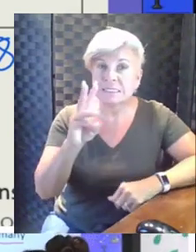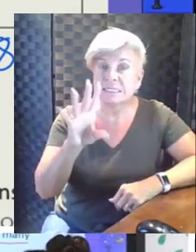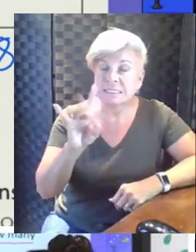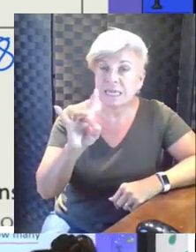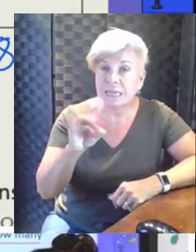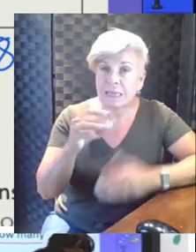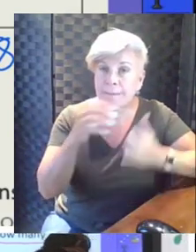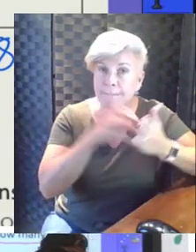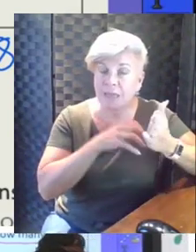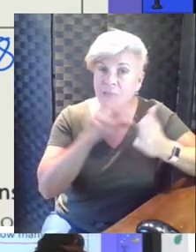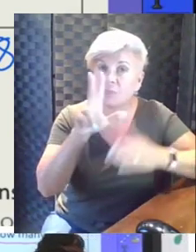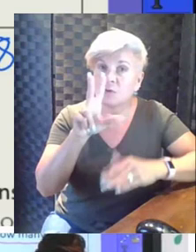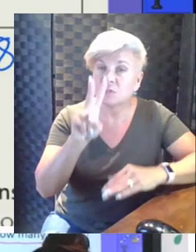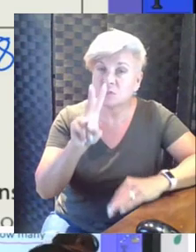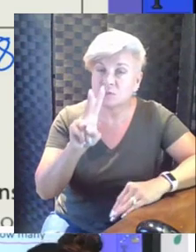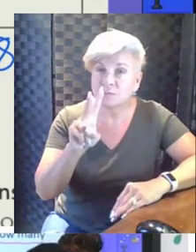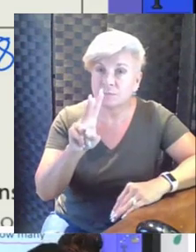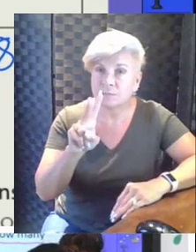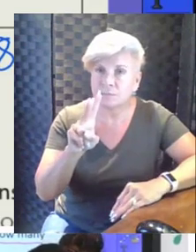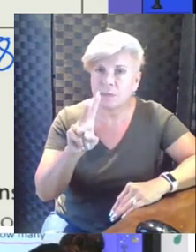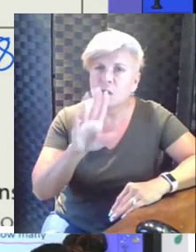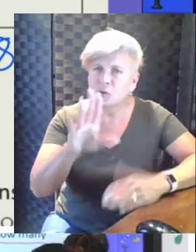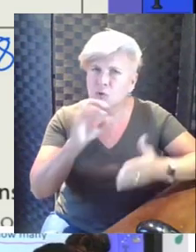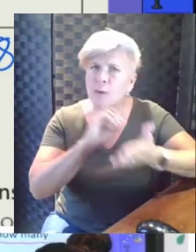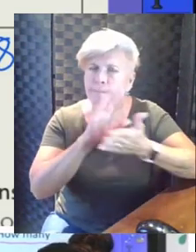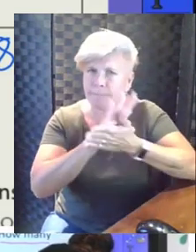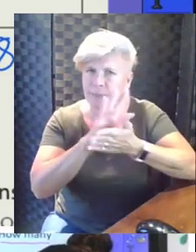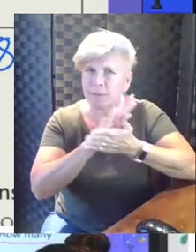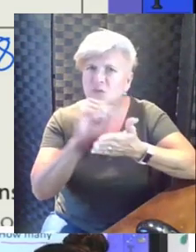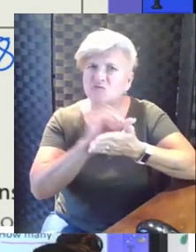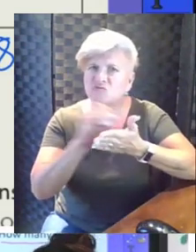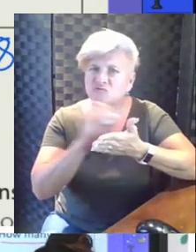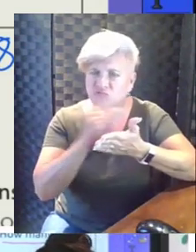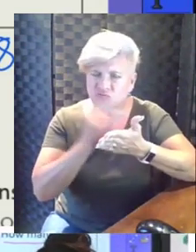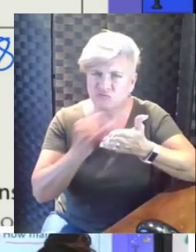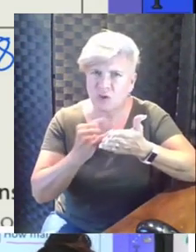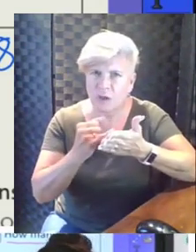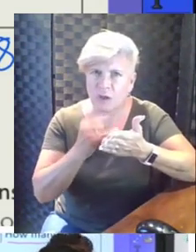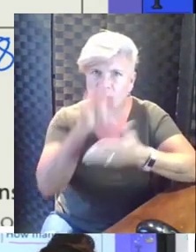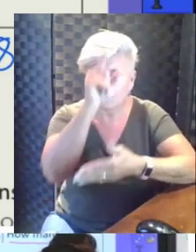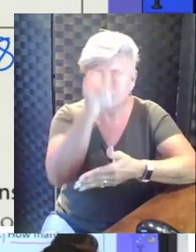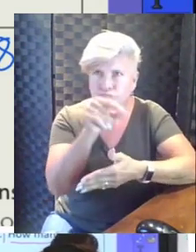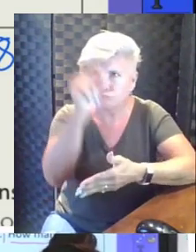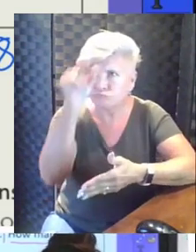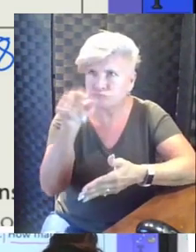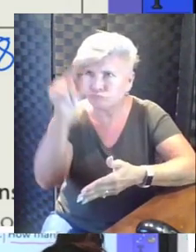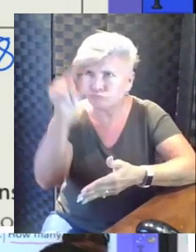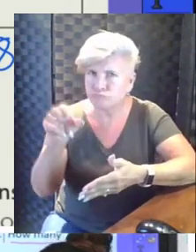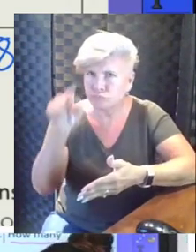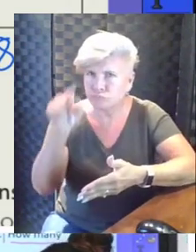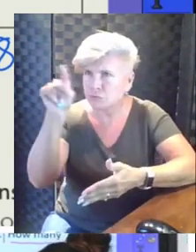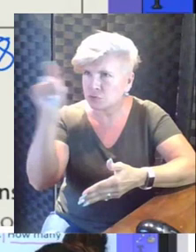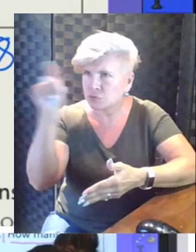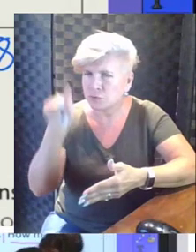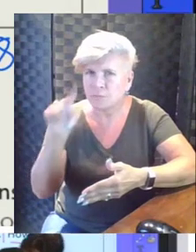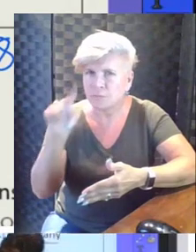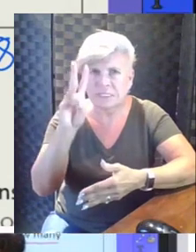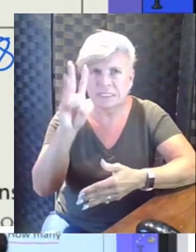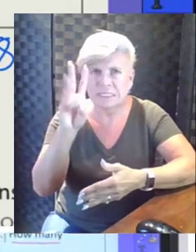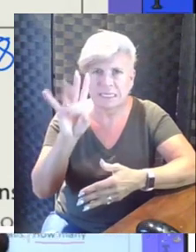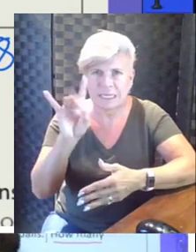68 minus 32. I want you to go ahead on your paper and draw the rods and units for 68.